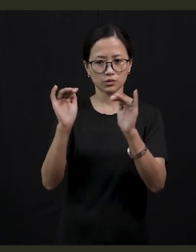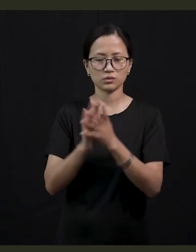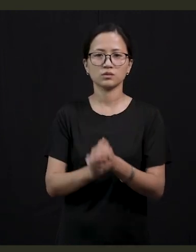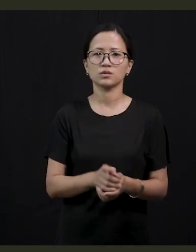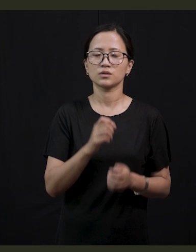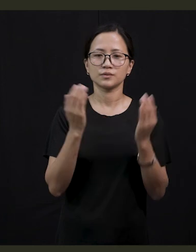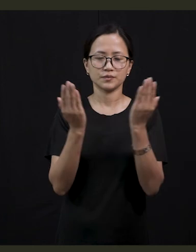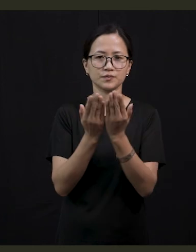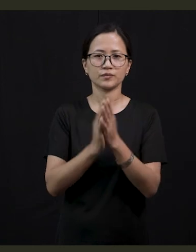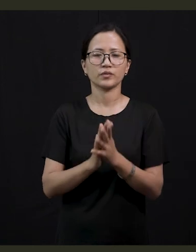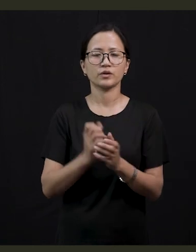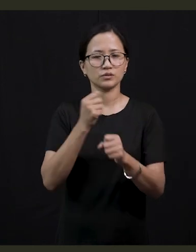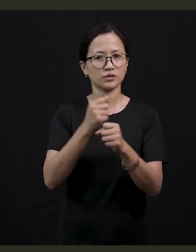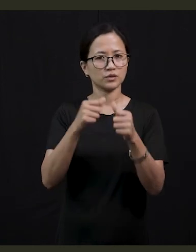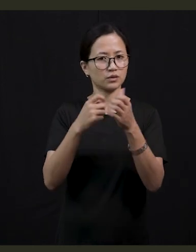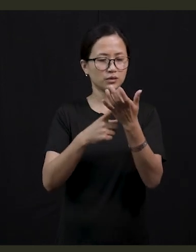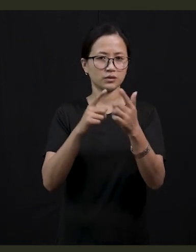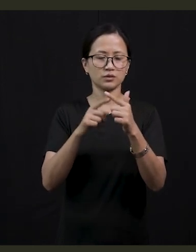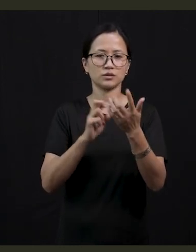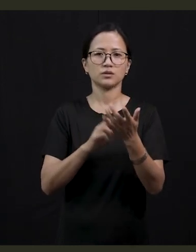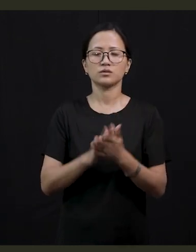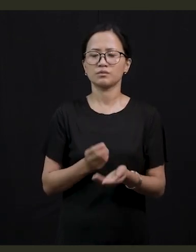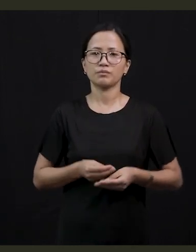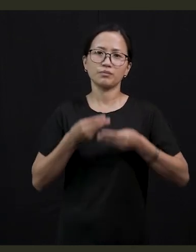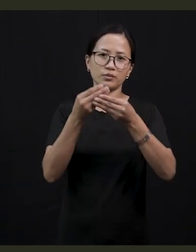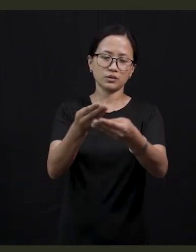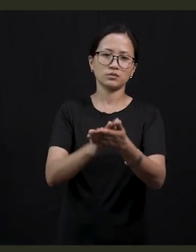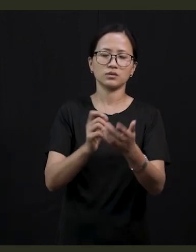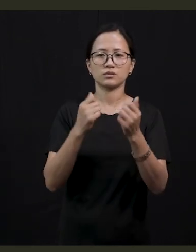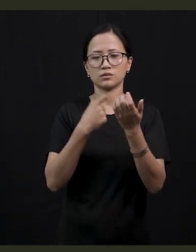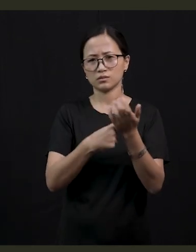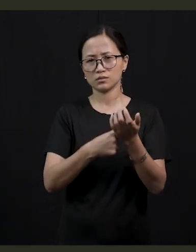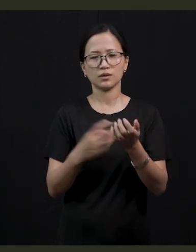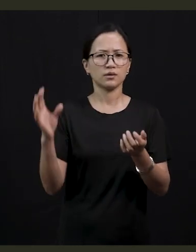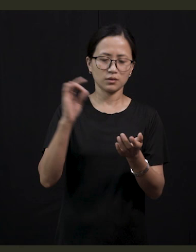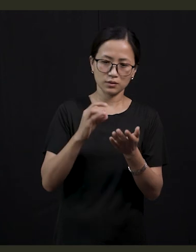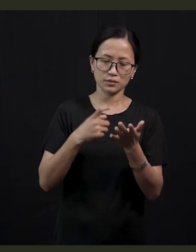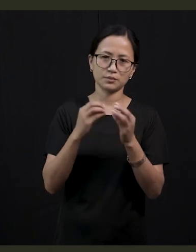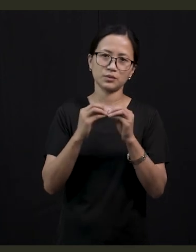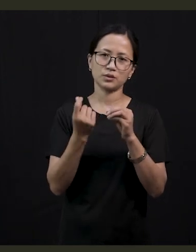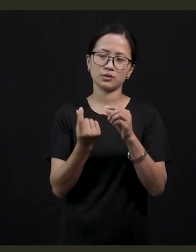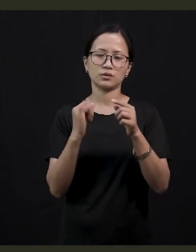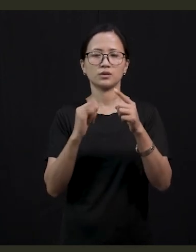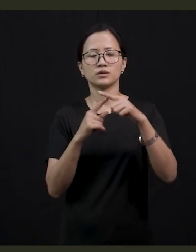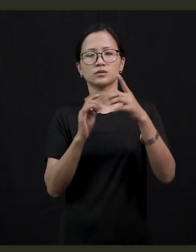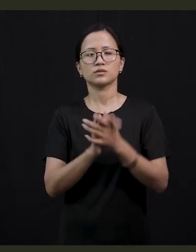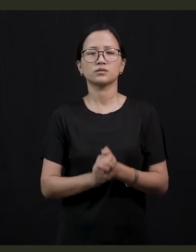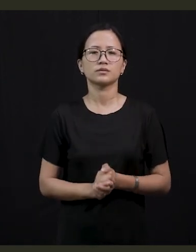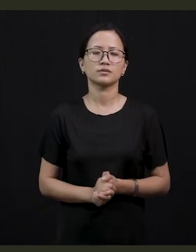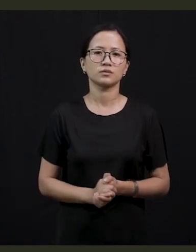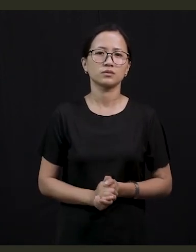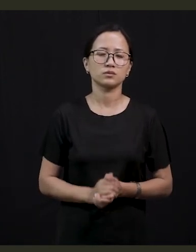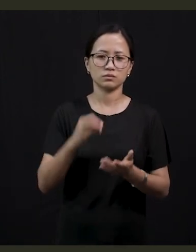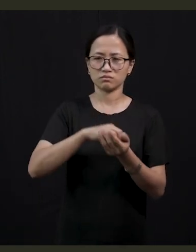read. He can give grants, the financial grants, he can pass and reject any bill, but only on the advice. He